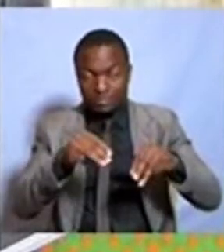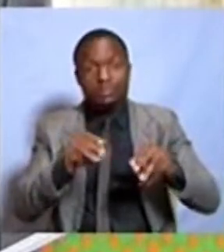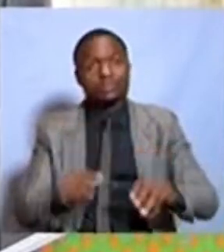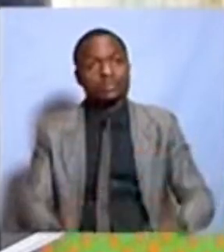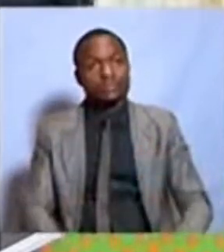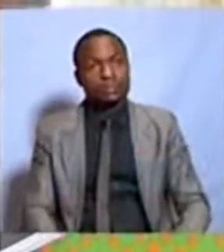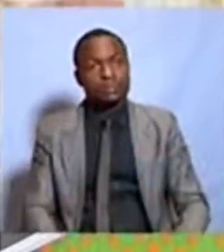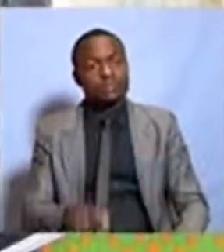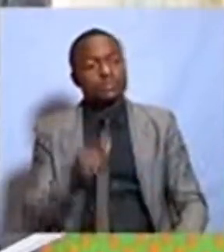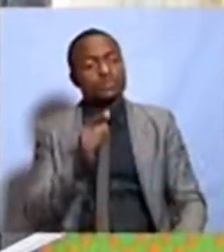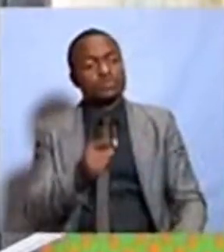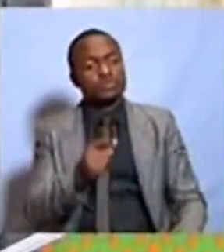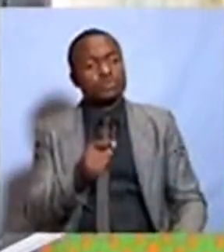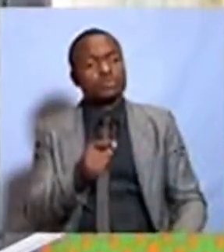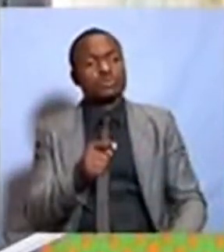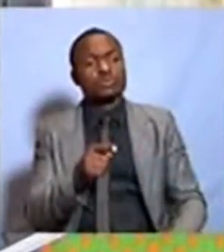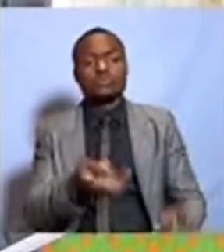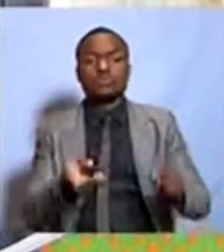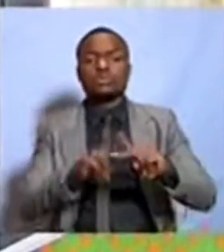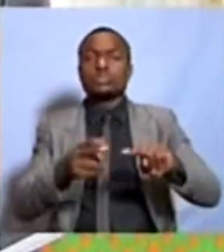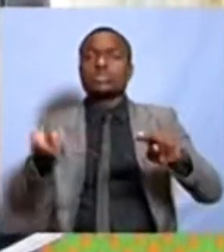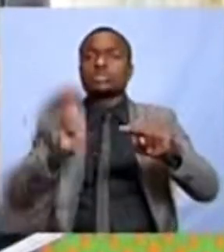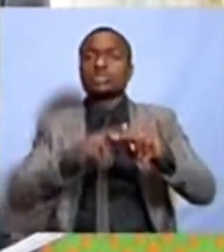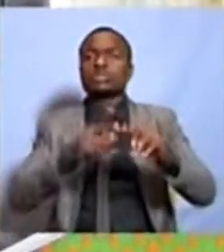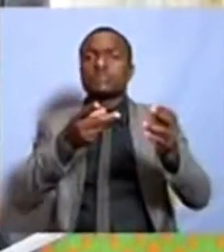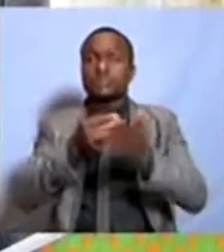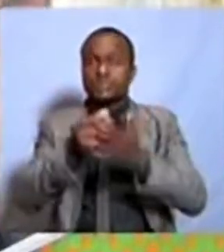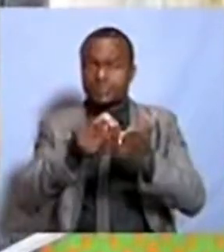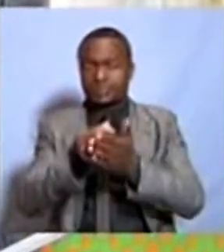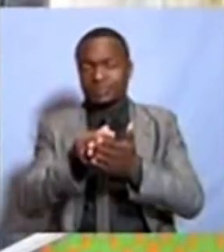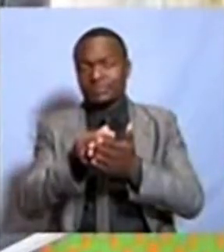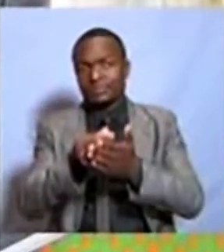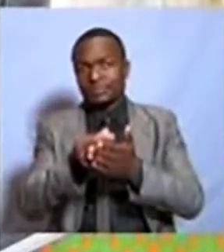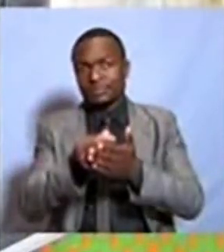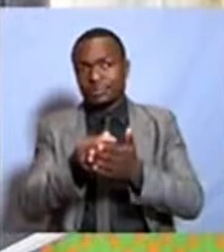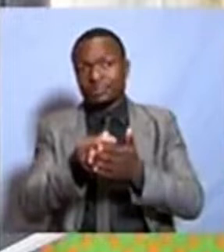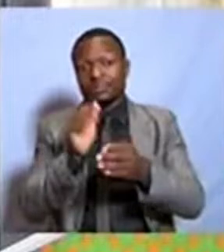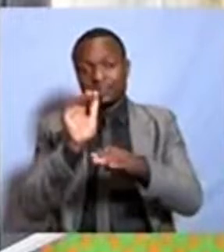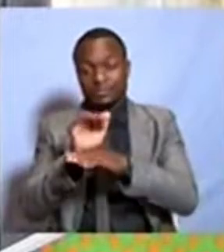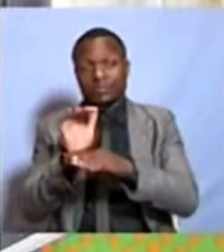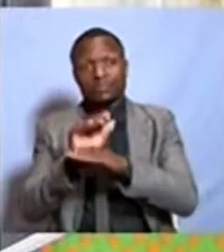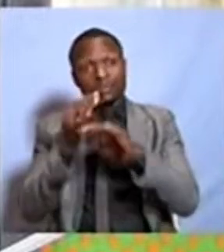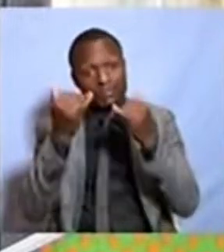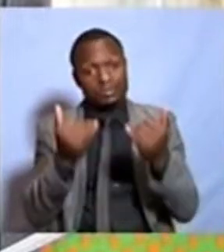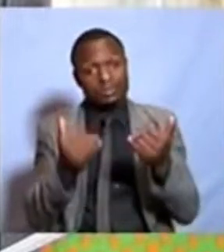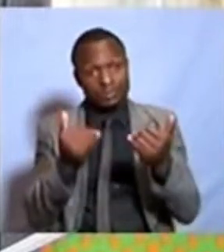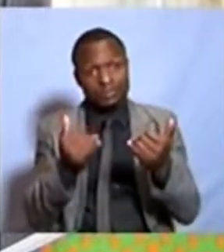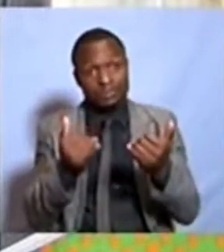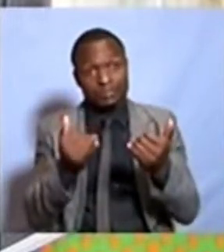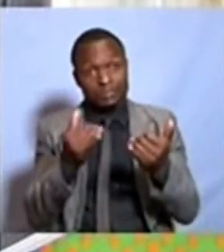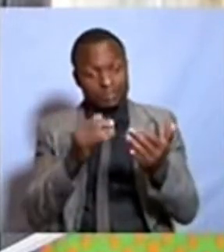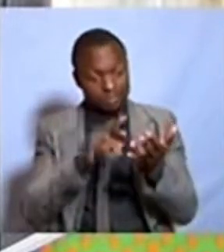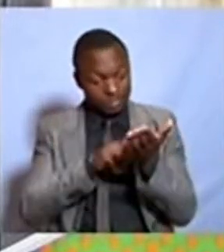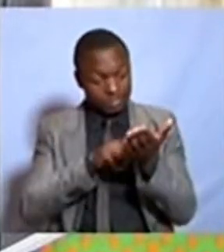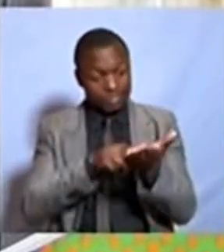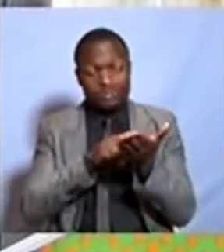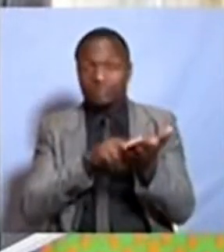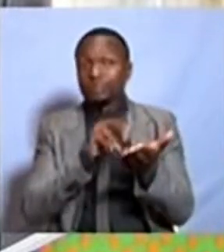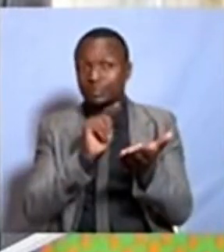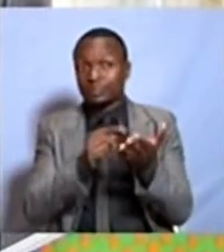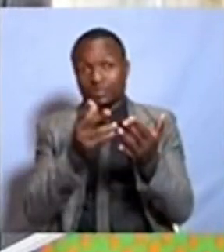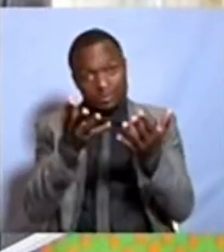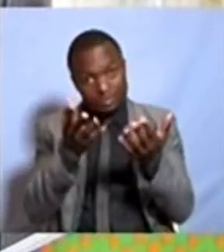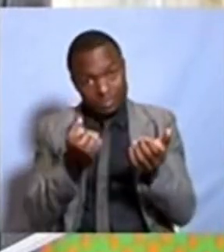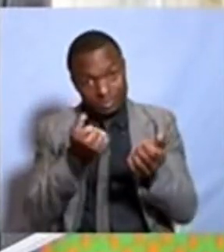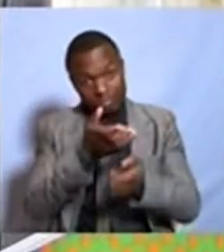No, you increase funds. That is a comment. Now I'm looking at your recommendations. I would want you